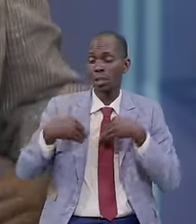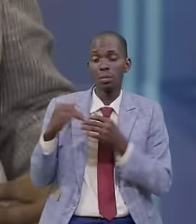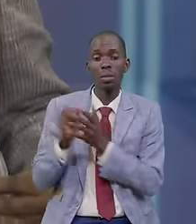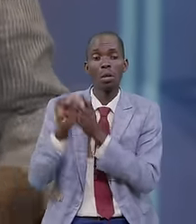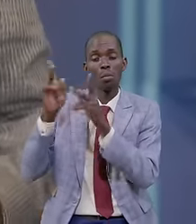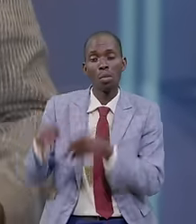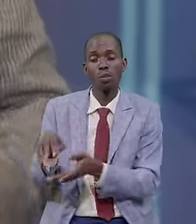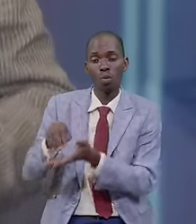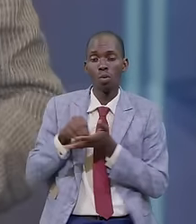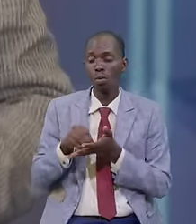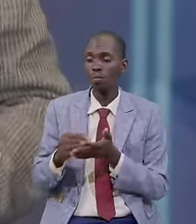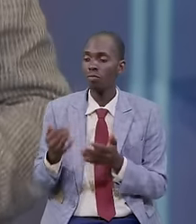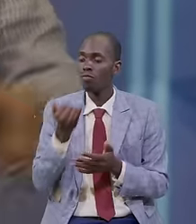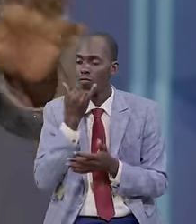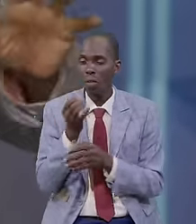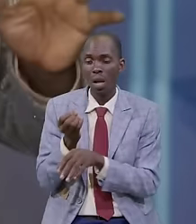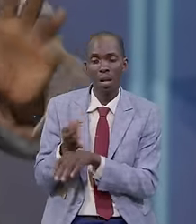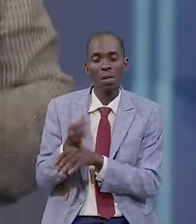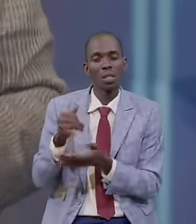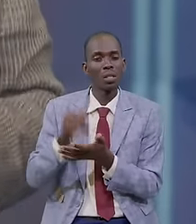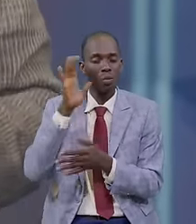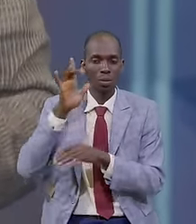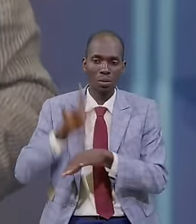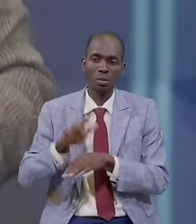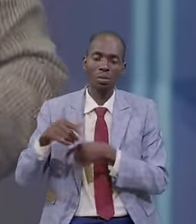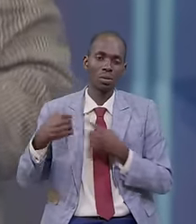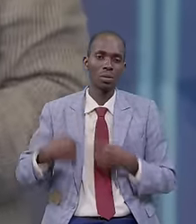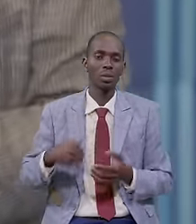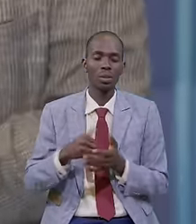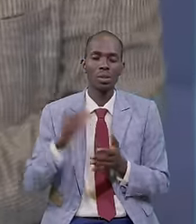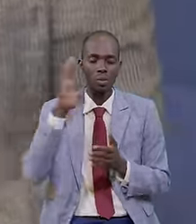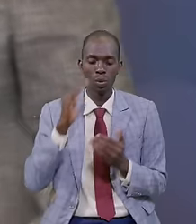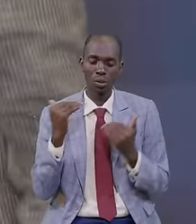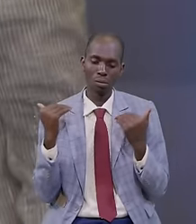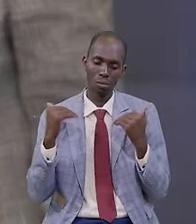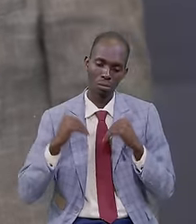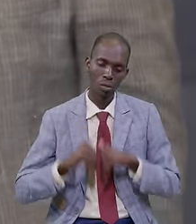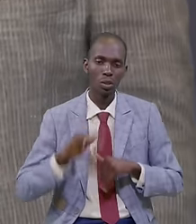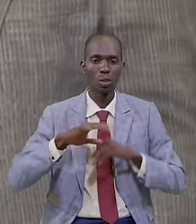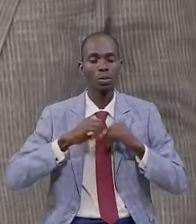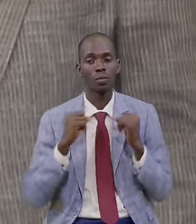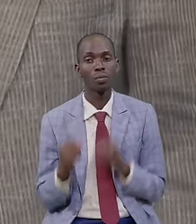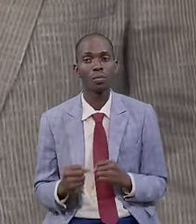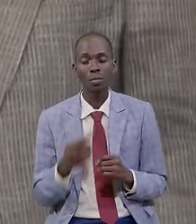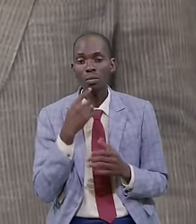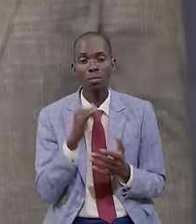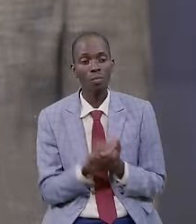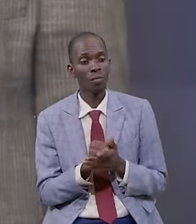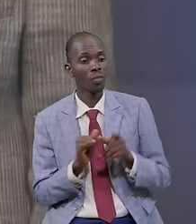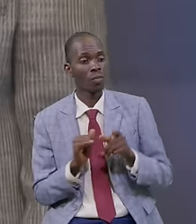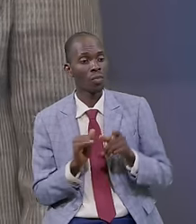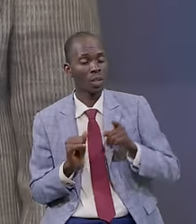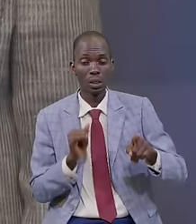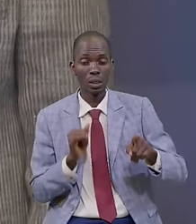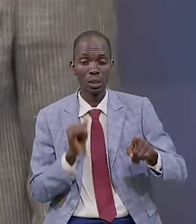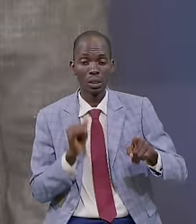it defiles your heart. It diminishes your strength. You say, he cannot, I cannot,